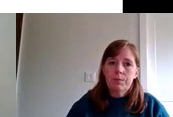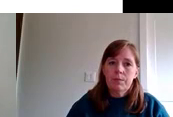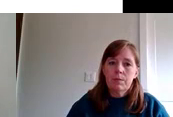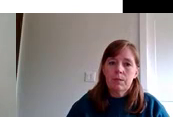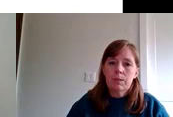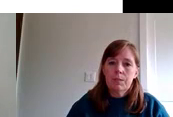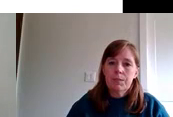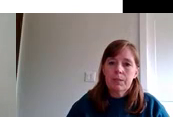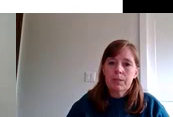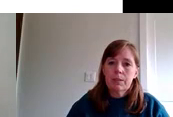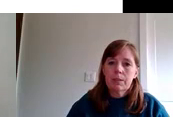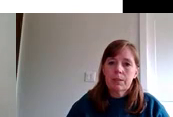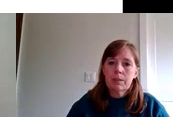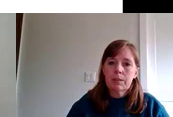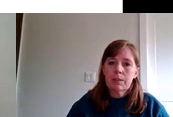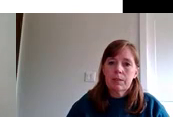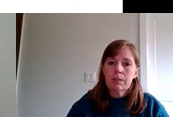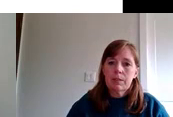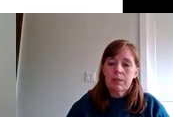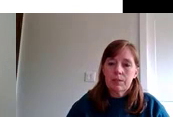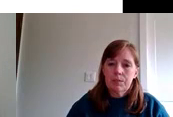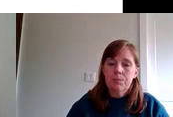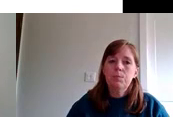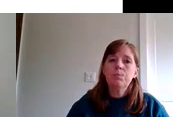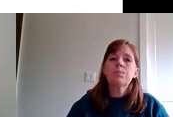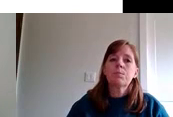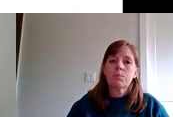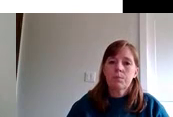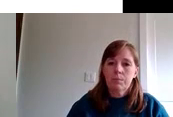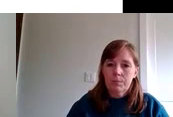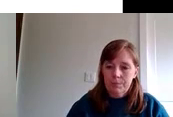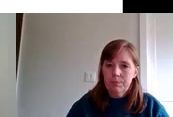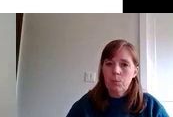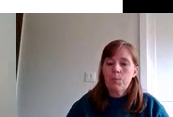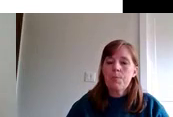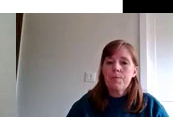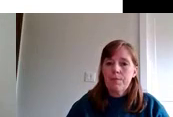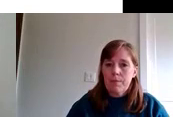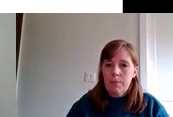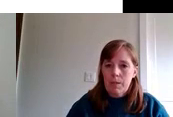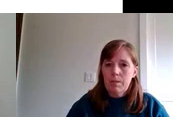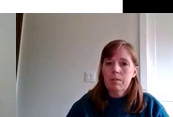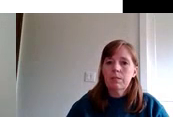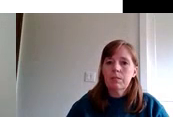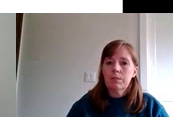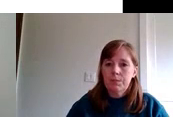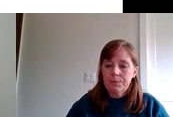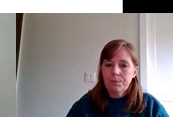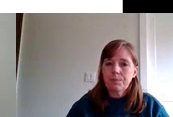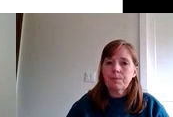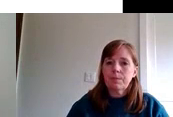I often try to wear something that's dark colored to contrast with the wall, and